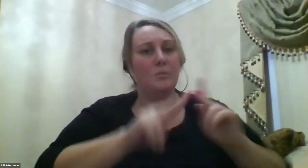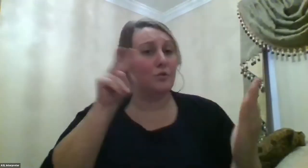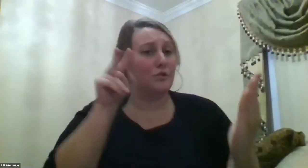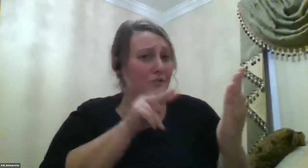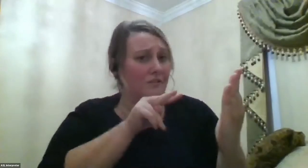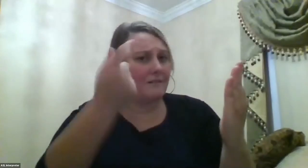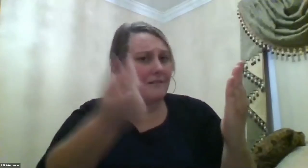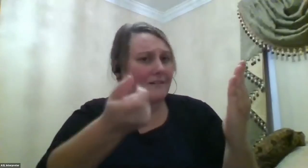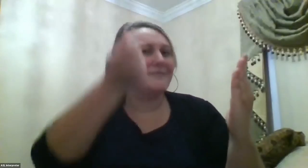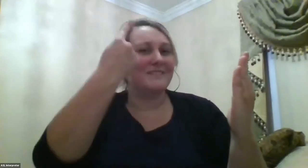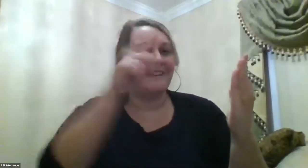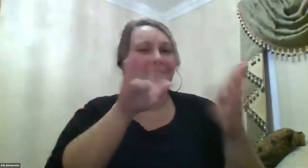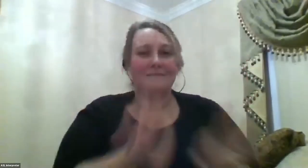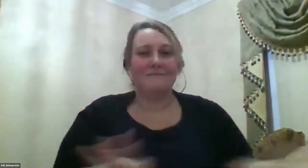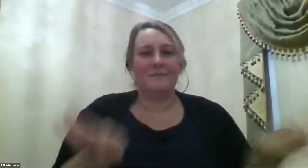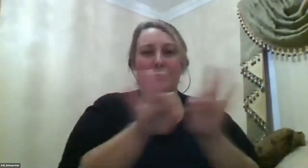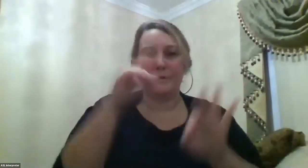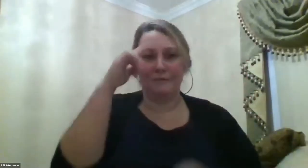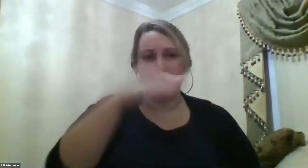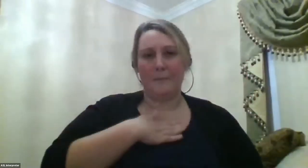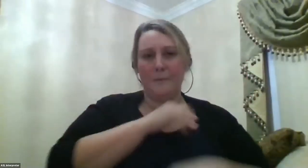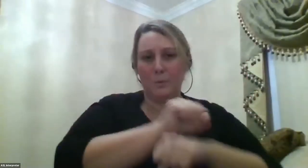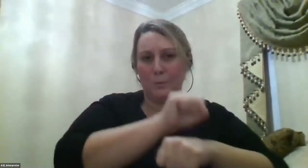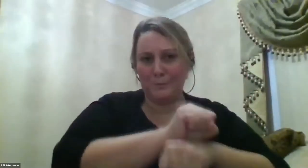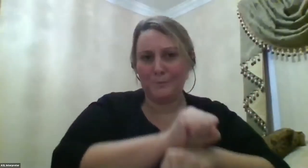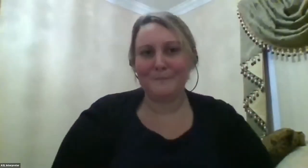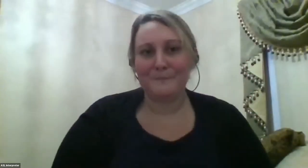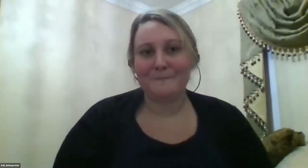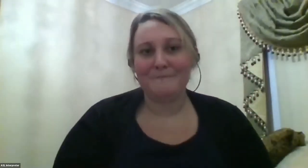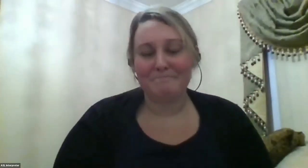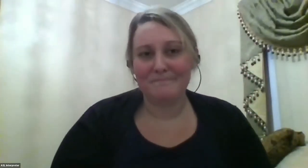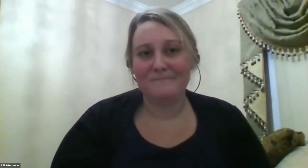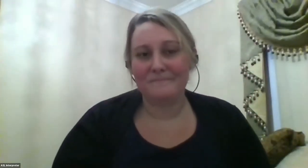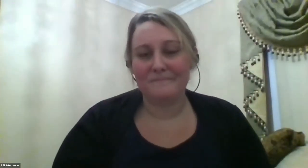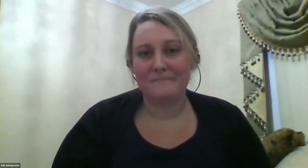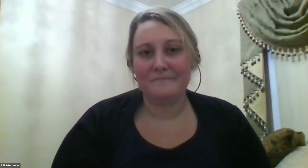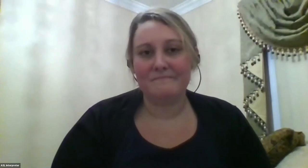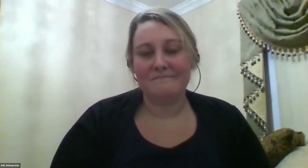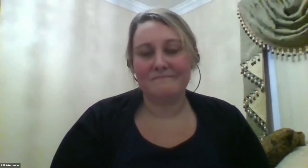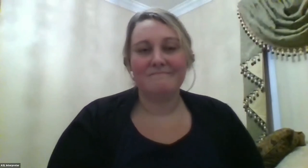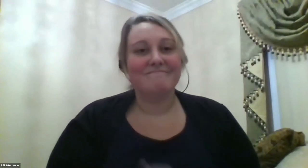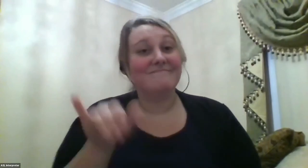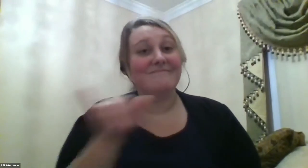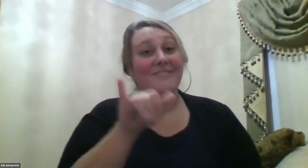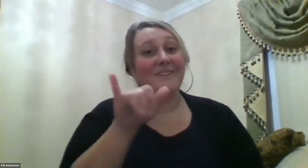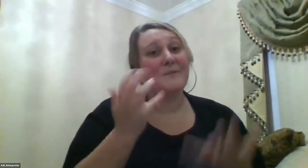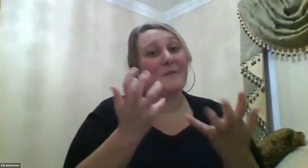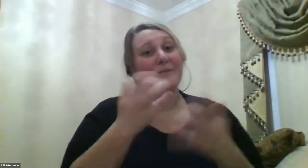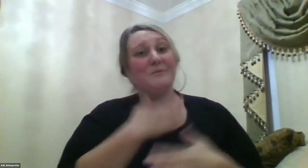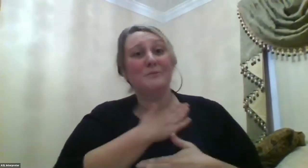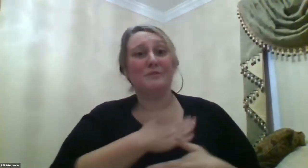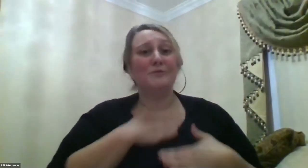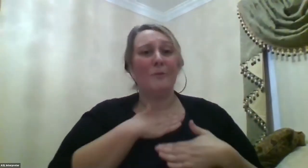I think that part of that was also about doing things for fun and then how that fun created certain